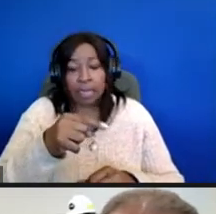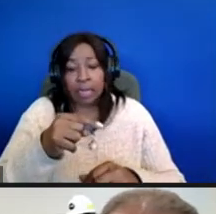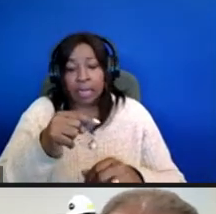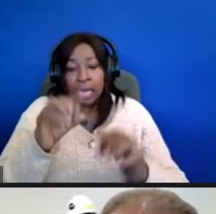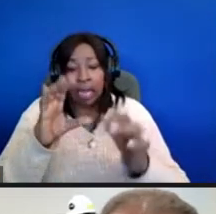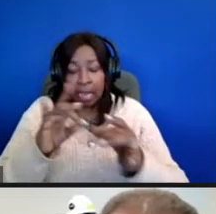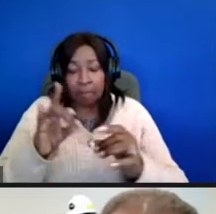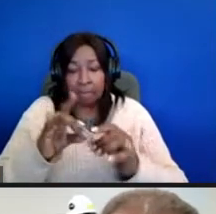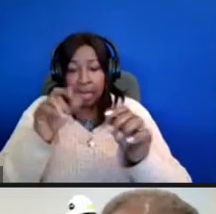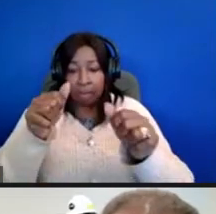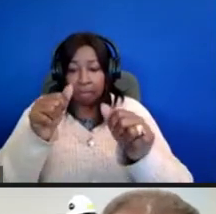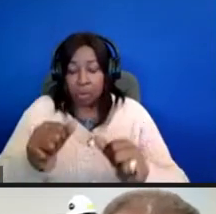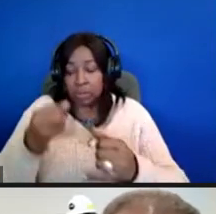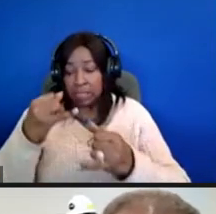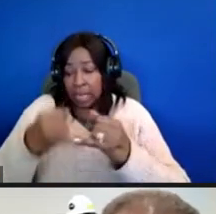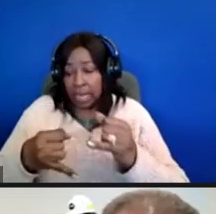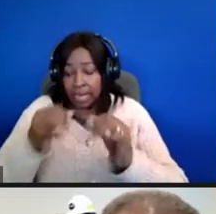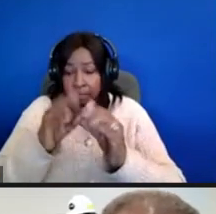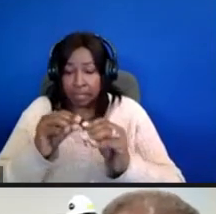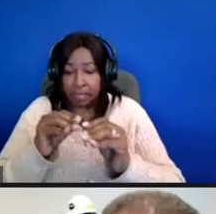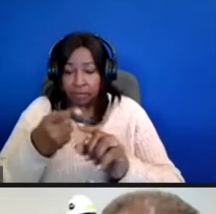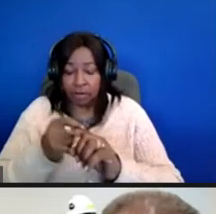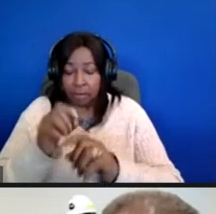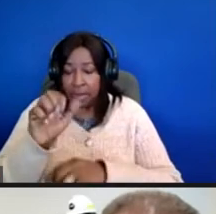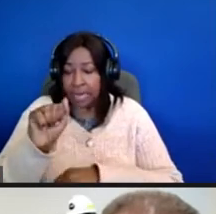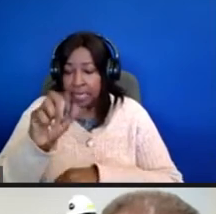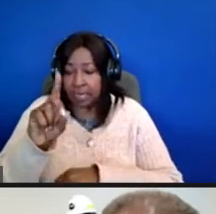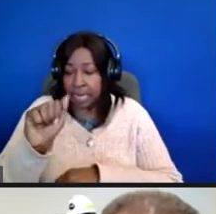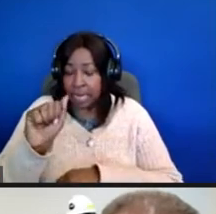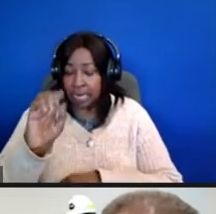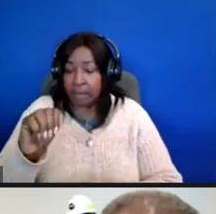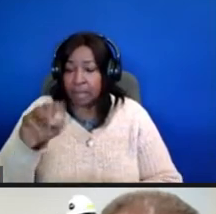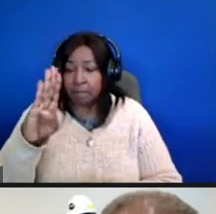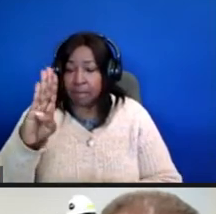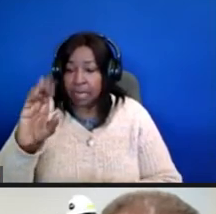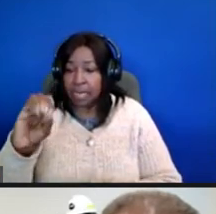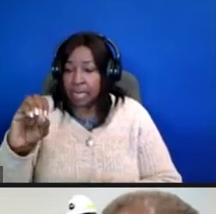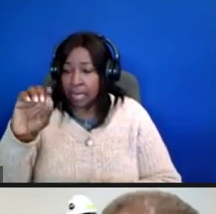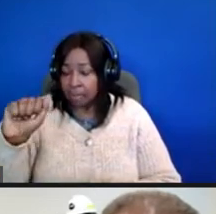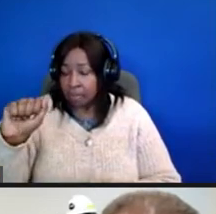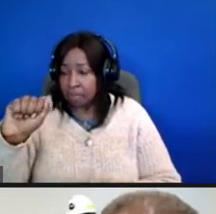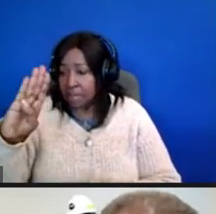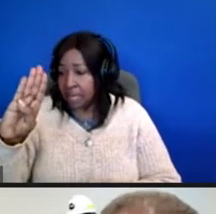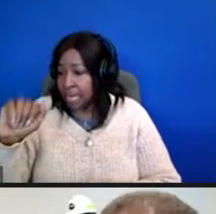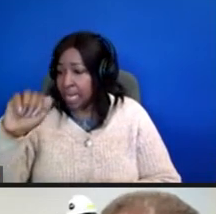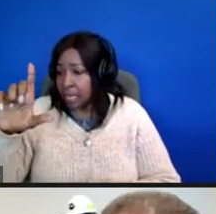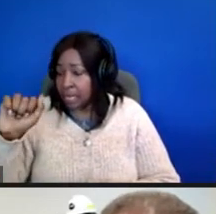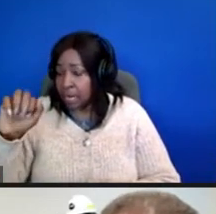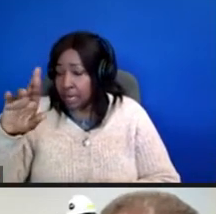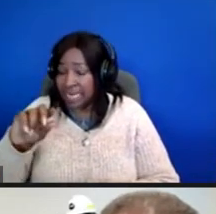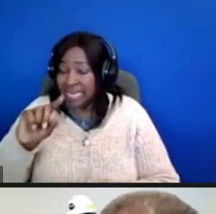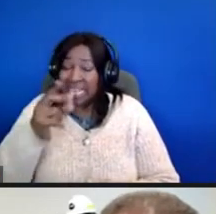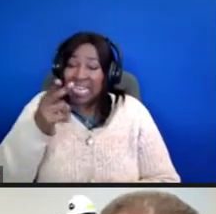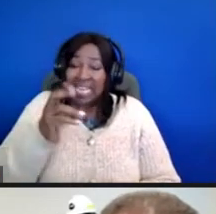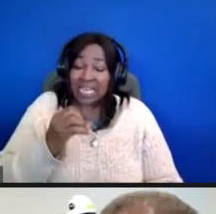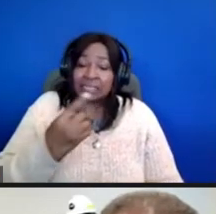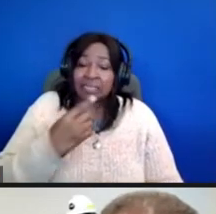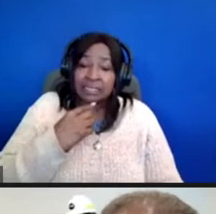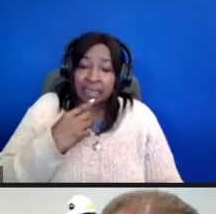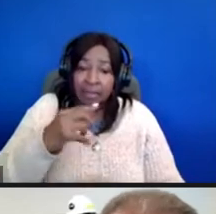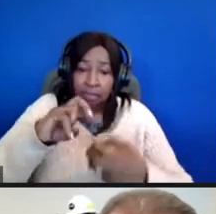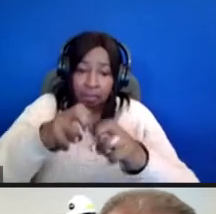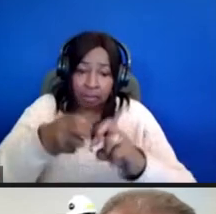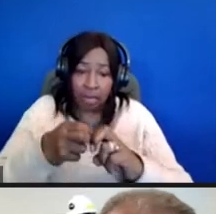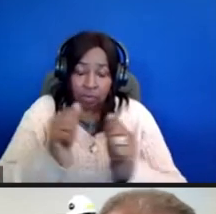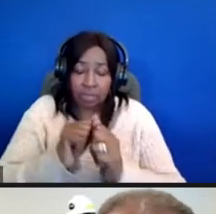last meeting from Adam Ballard. He stated the issue with the 5000